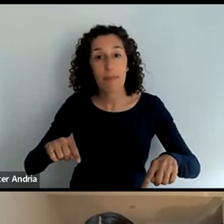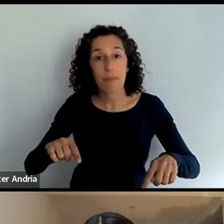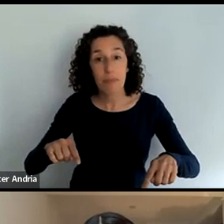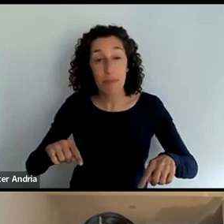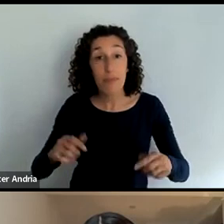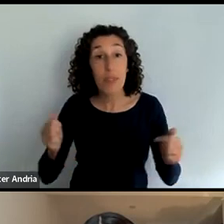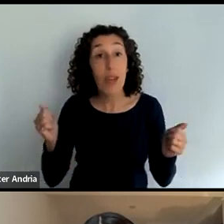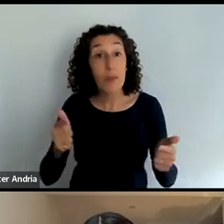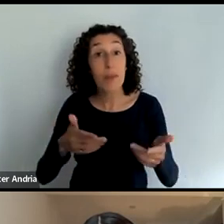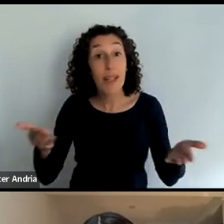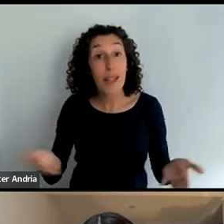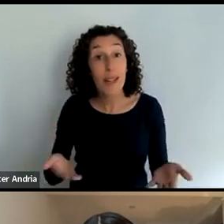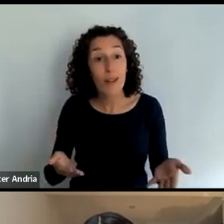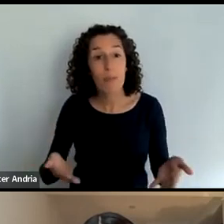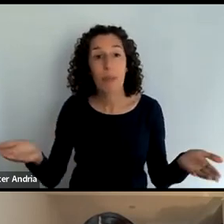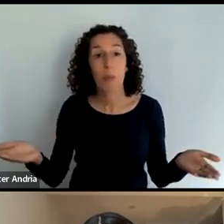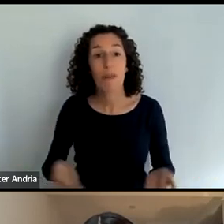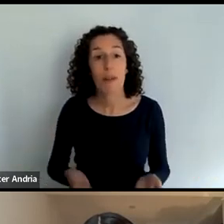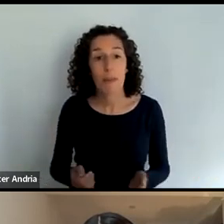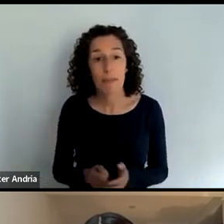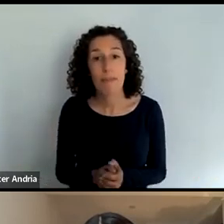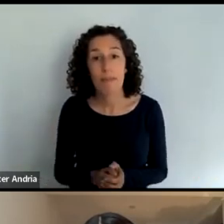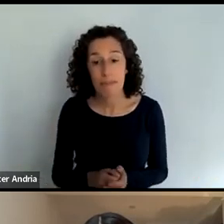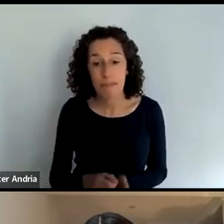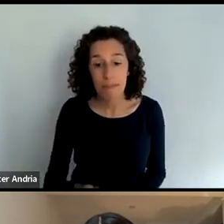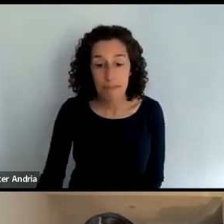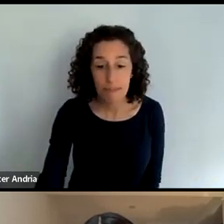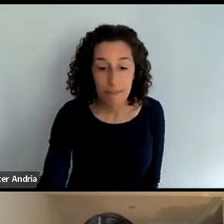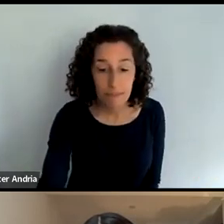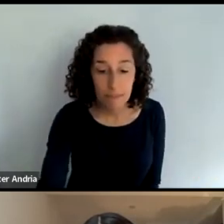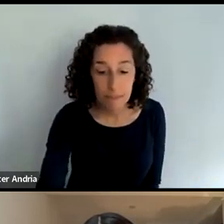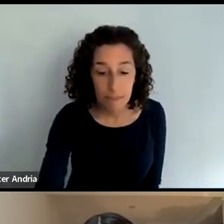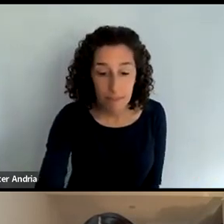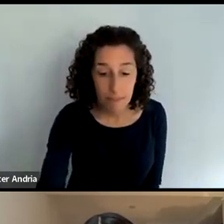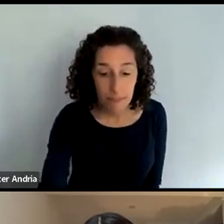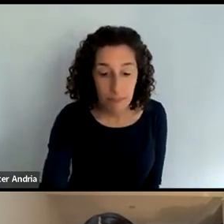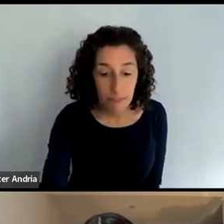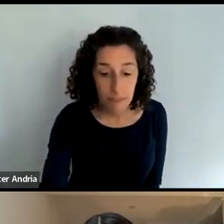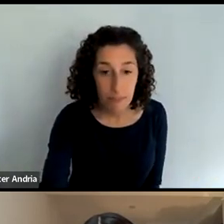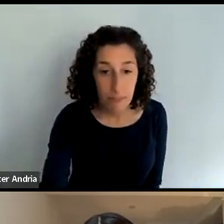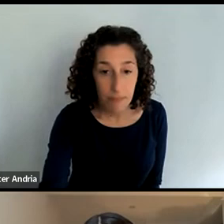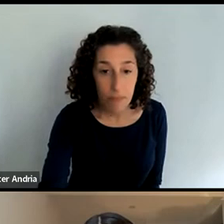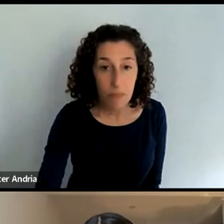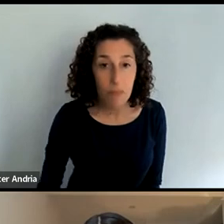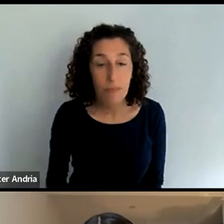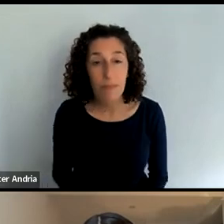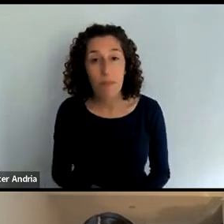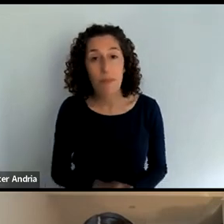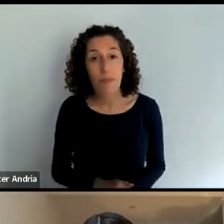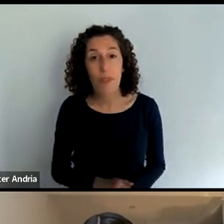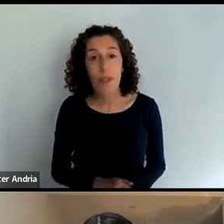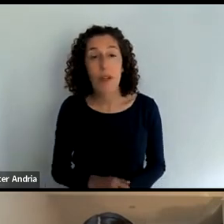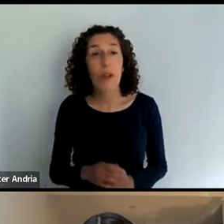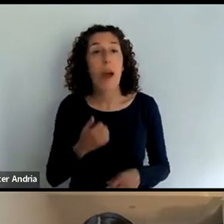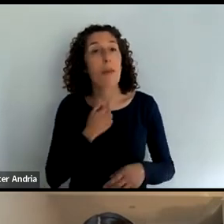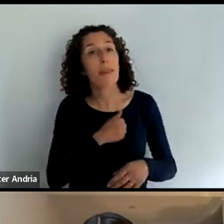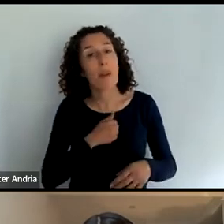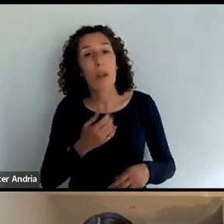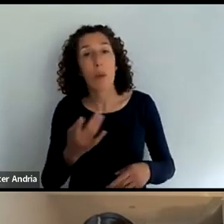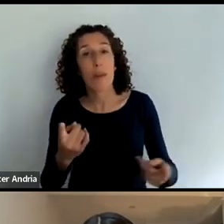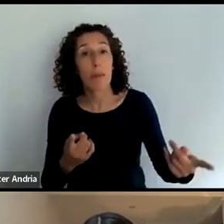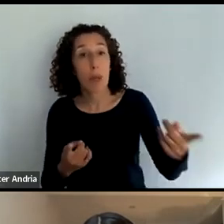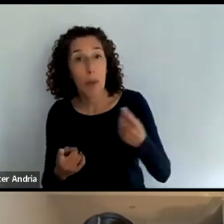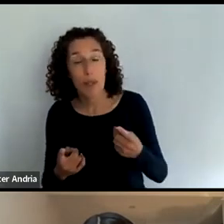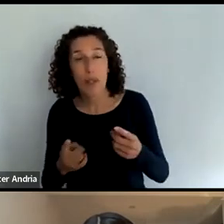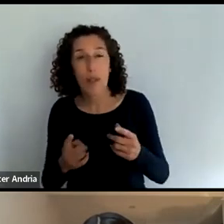welcome. So the question was, I was dealing with my headset. I forgot the question.